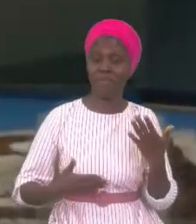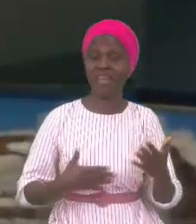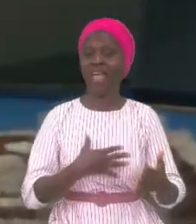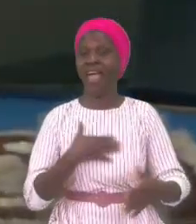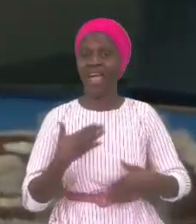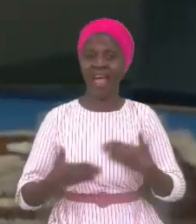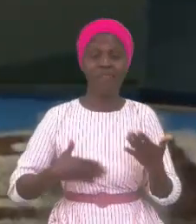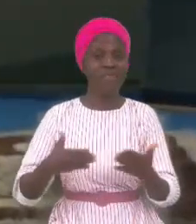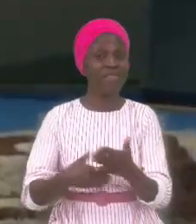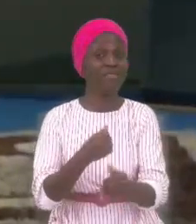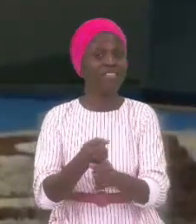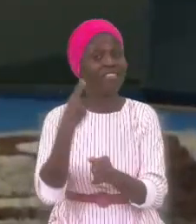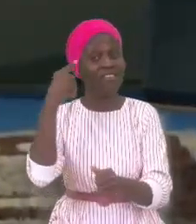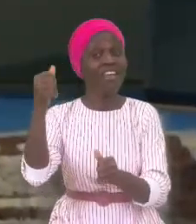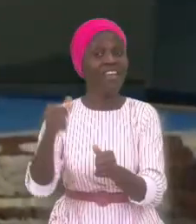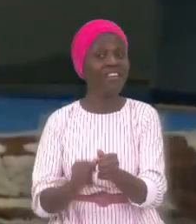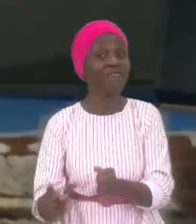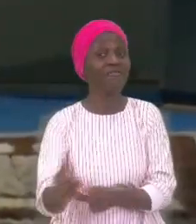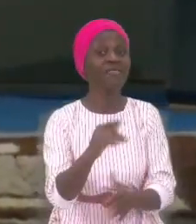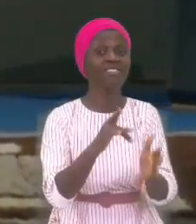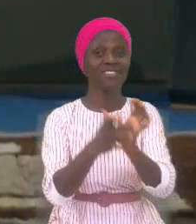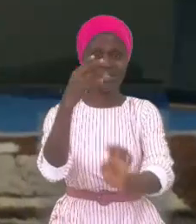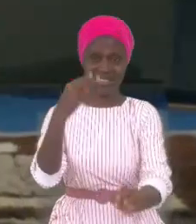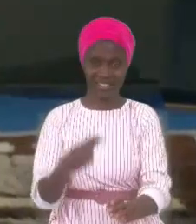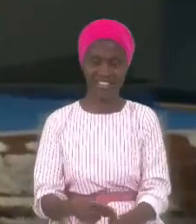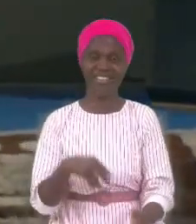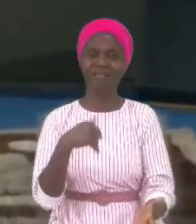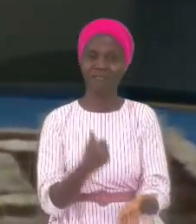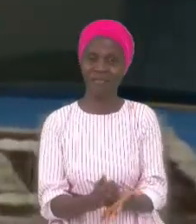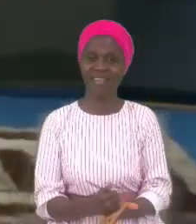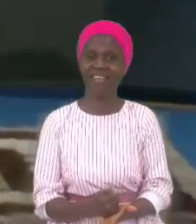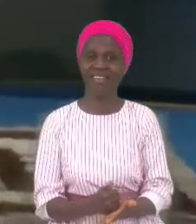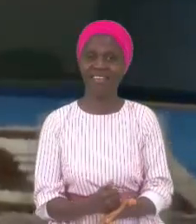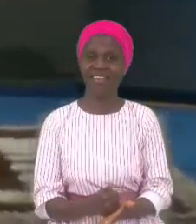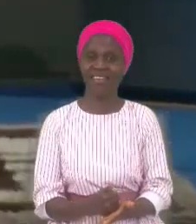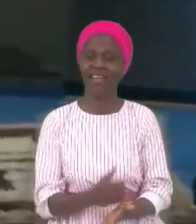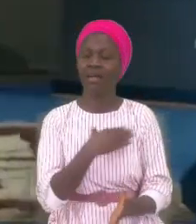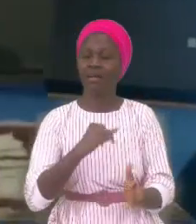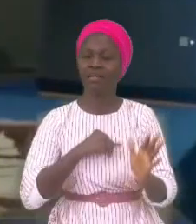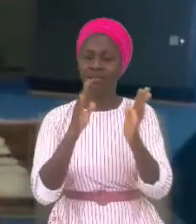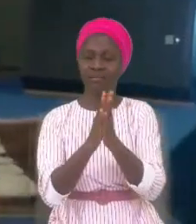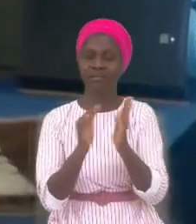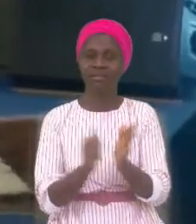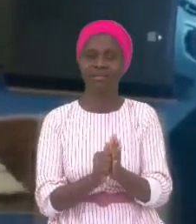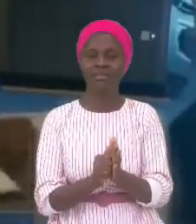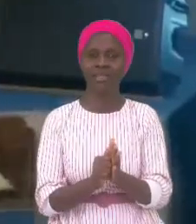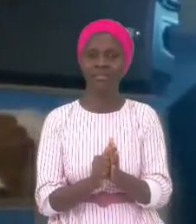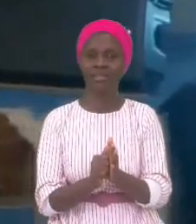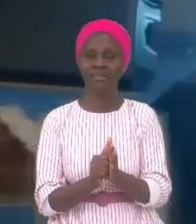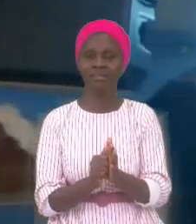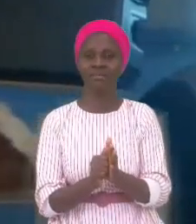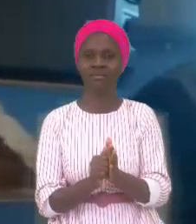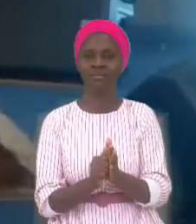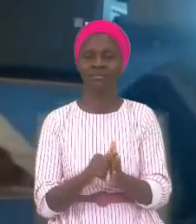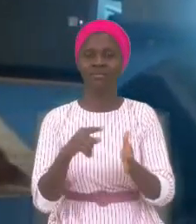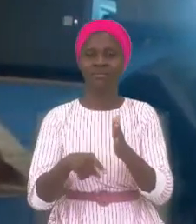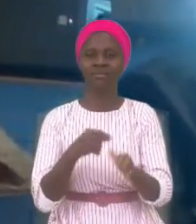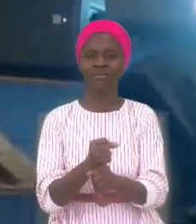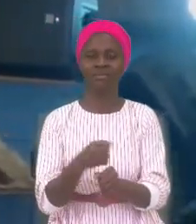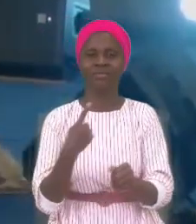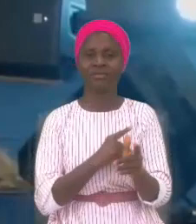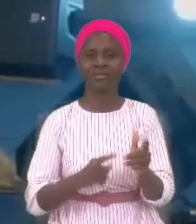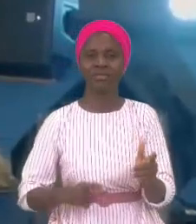year for everyone in Jesus' name. And I pray that this year the work of the Lord, the ministry,